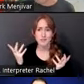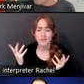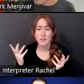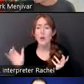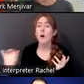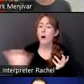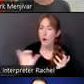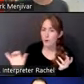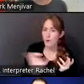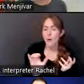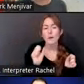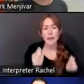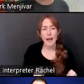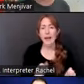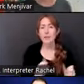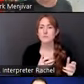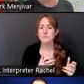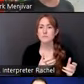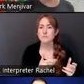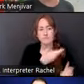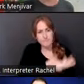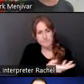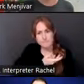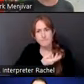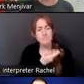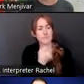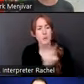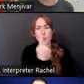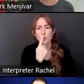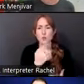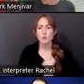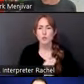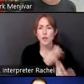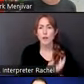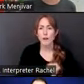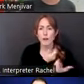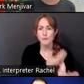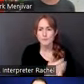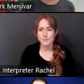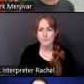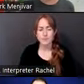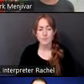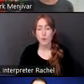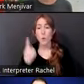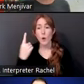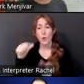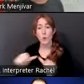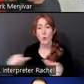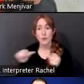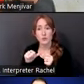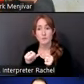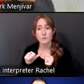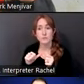share. And so every place that Northern Triangle ended up traveling to, I ended up doing a workshop.